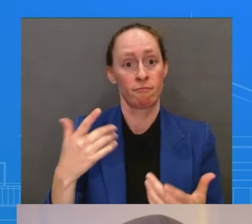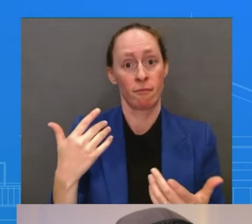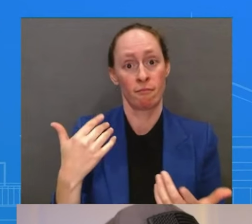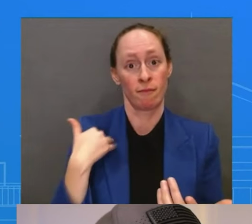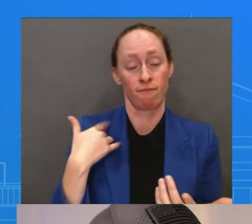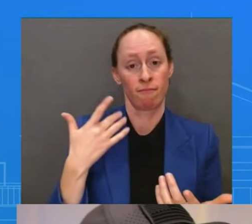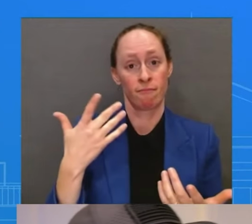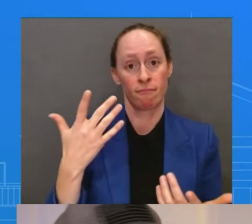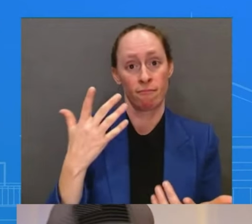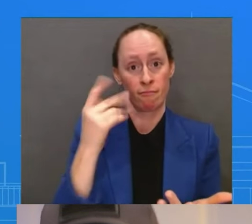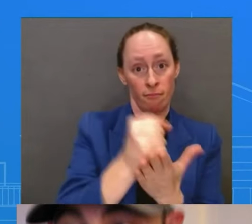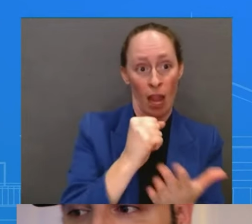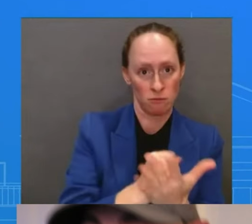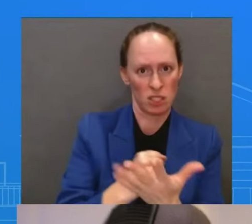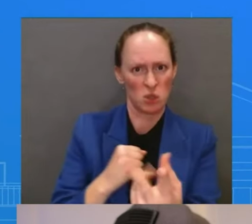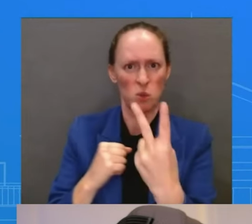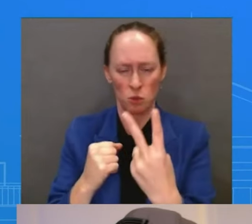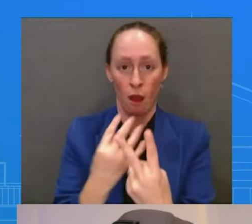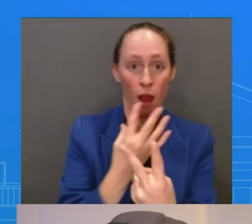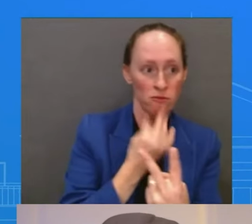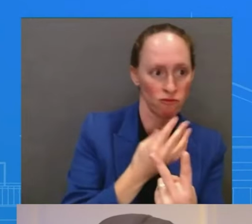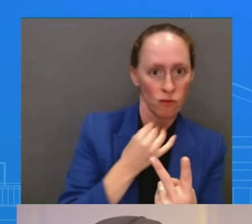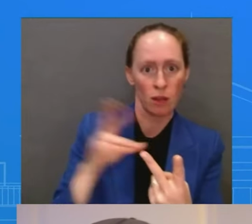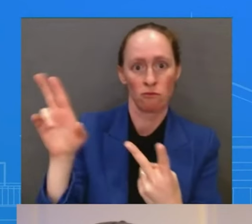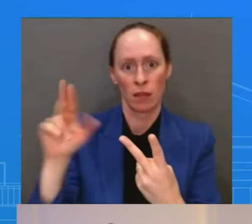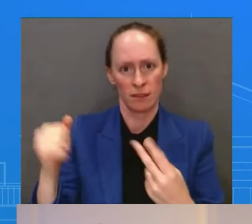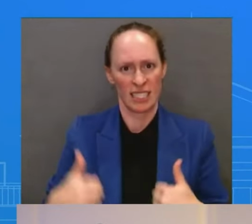live in places where bad things happen.